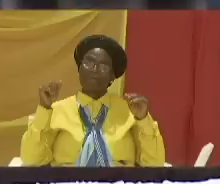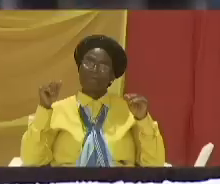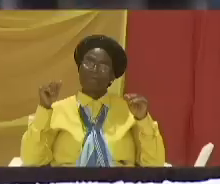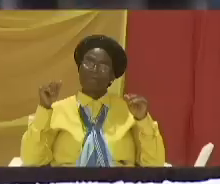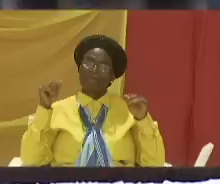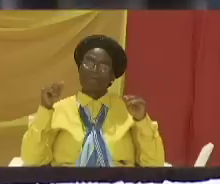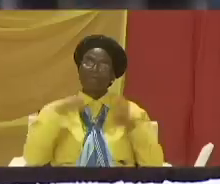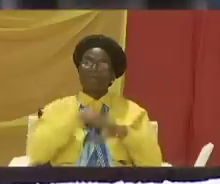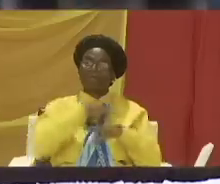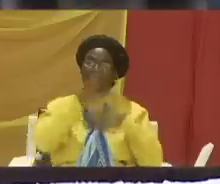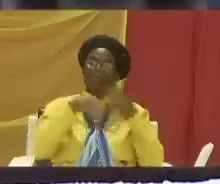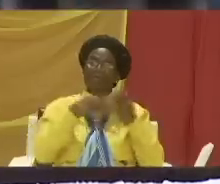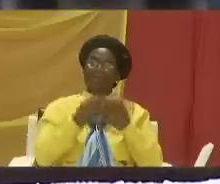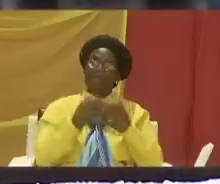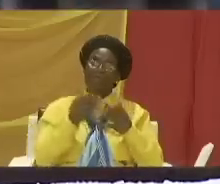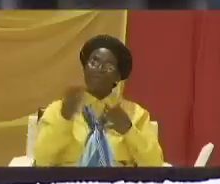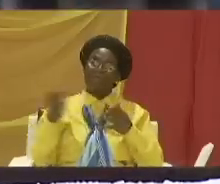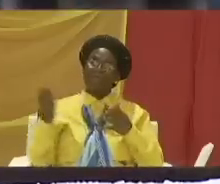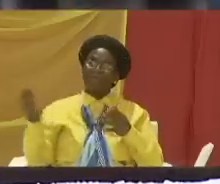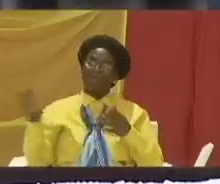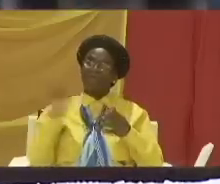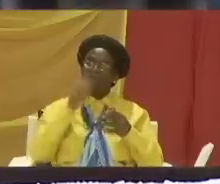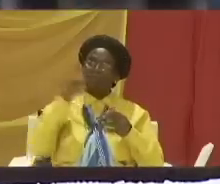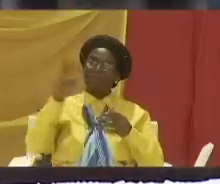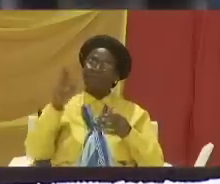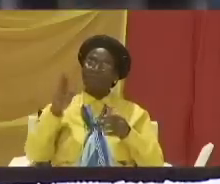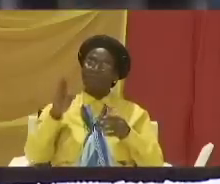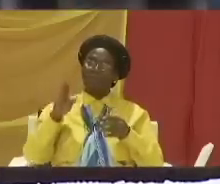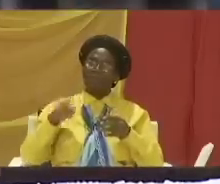All things are going to become new.